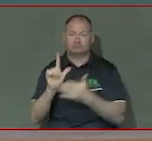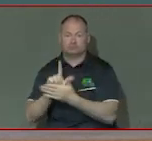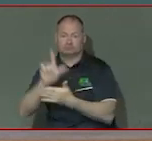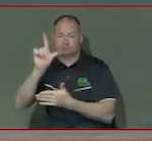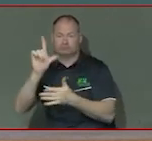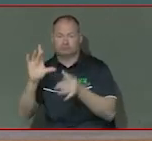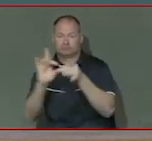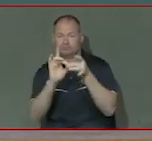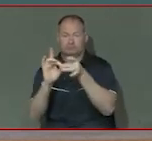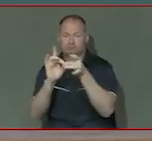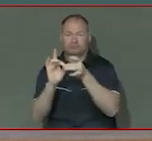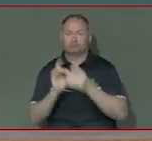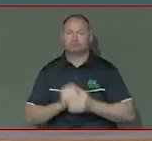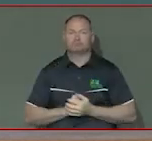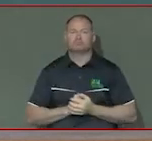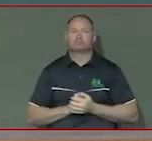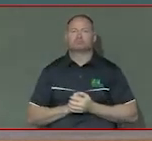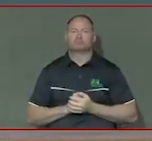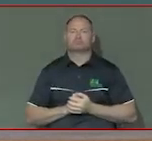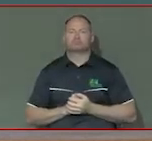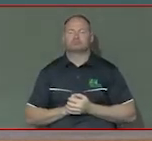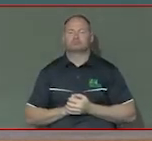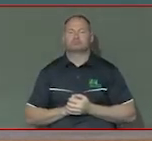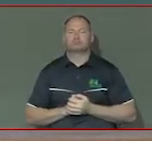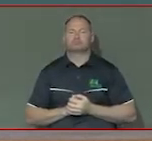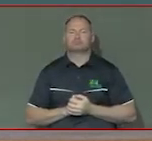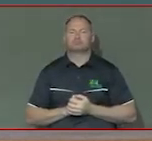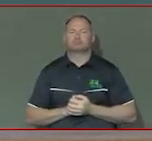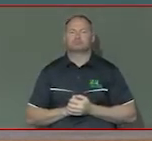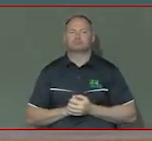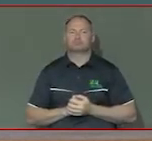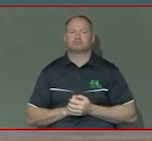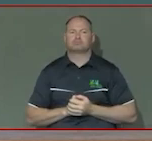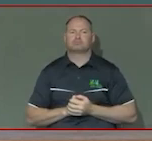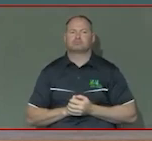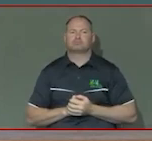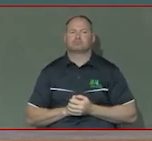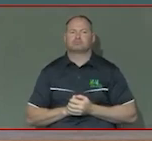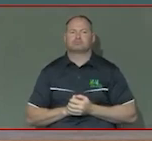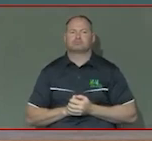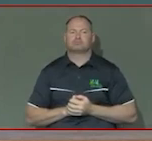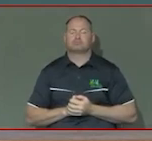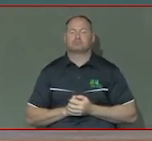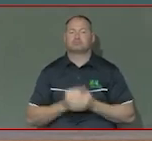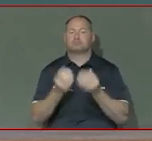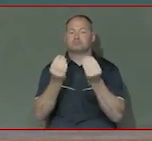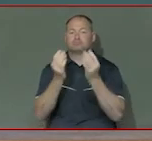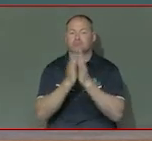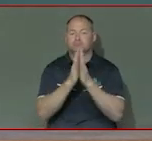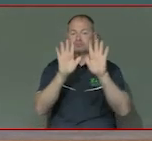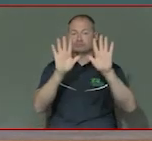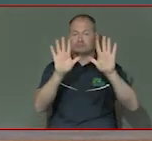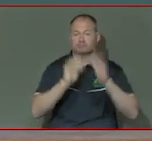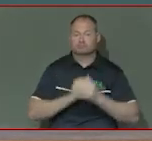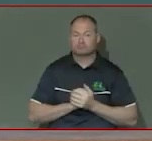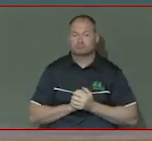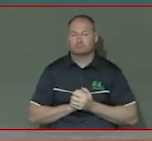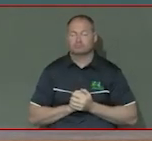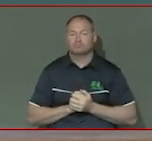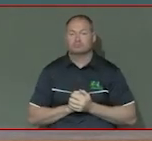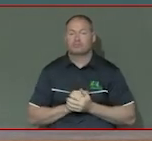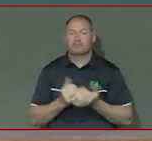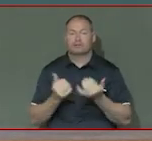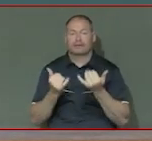Number 10 and number 17 goes together. Number 10 is our debt equity